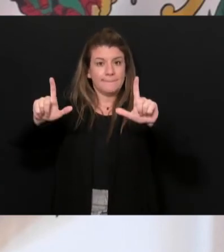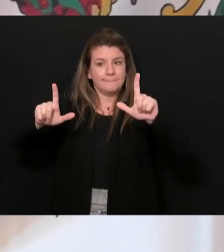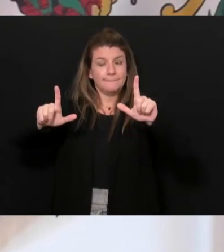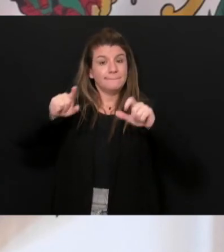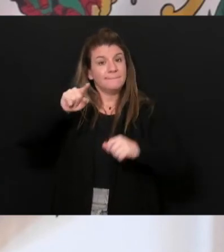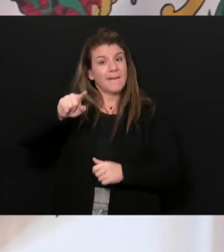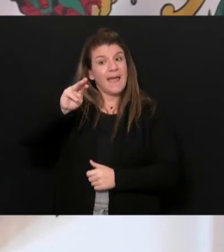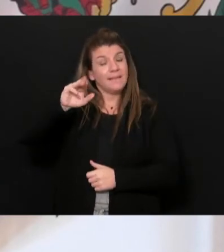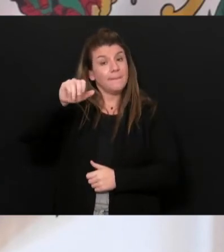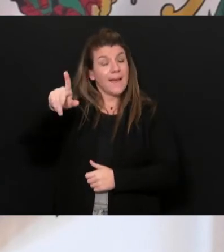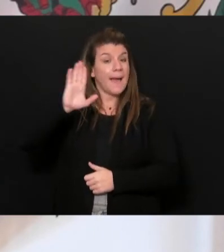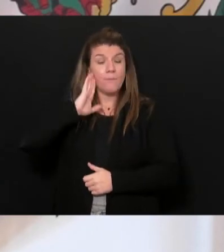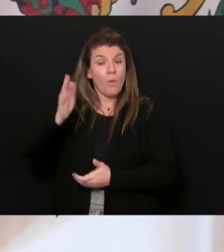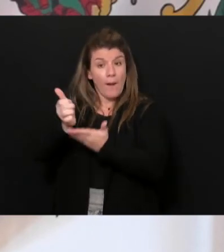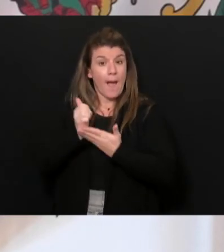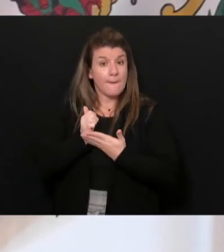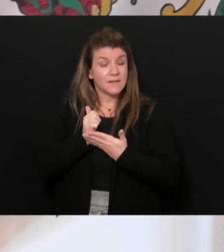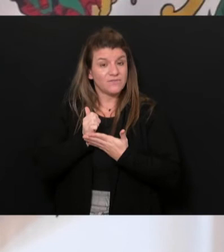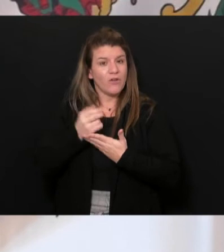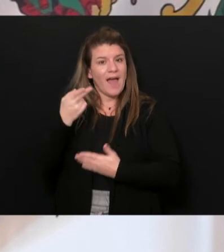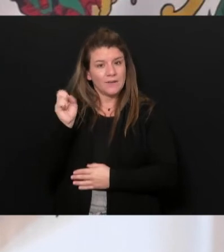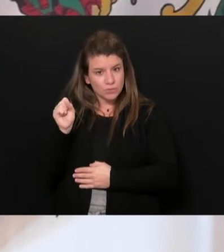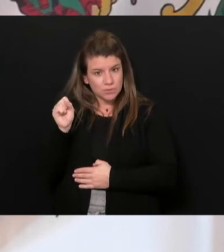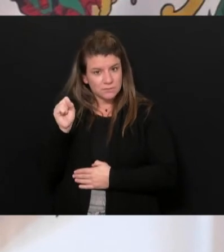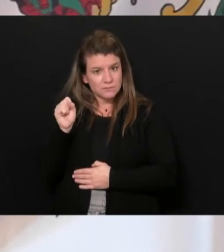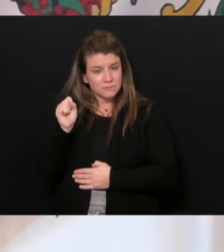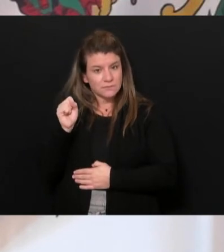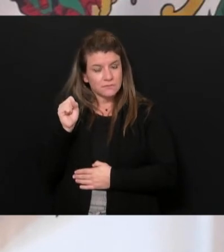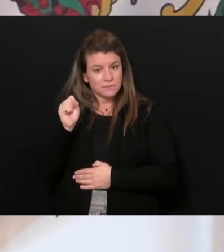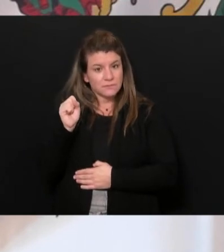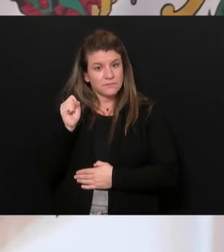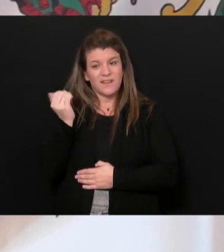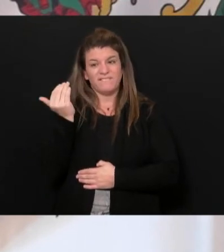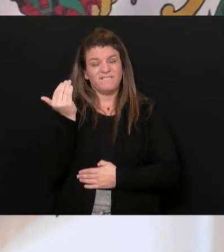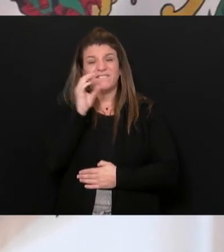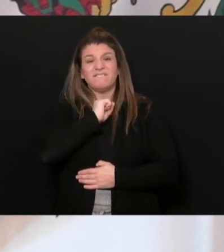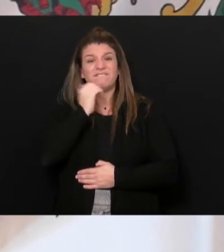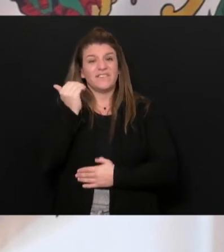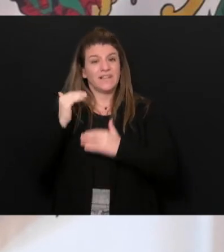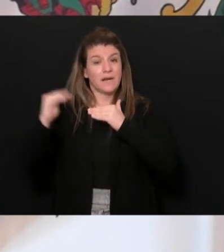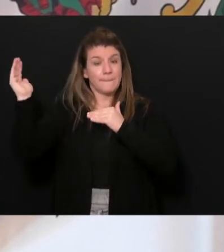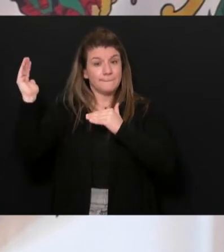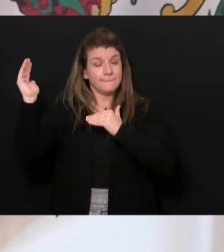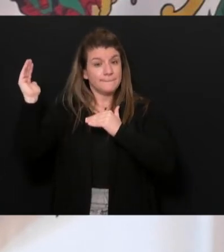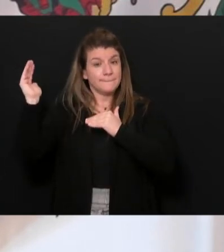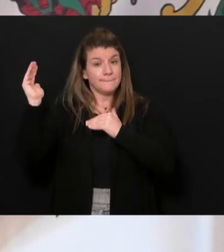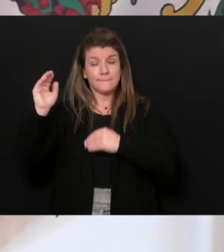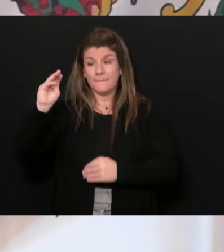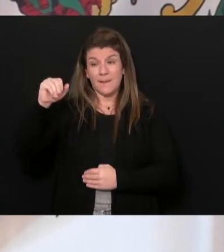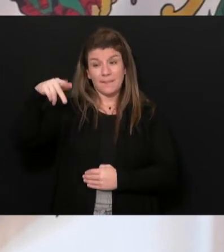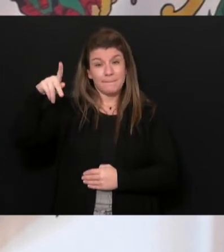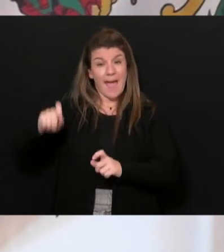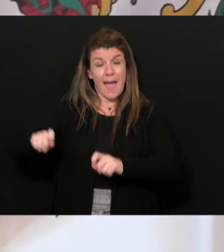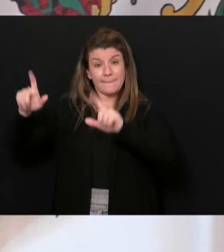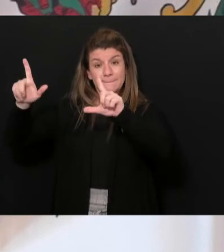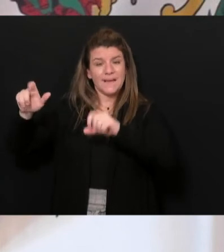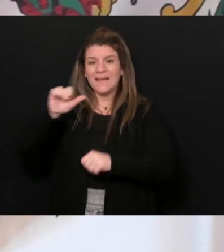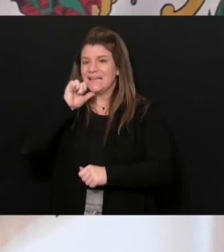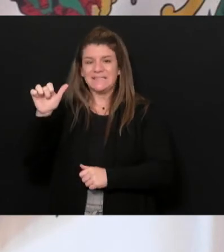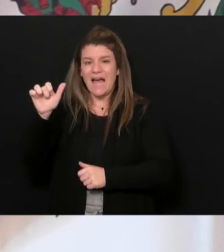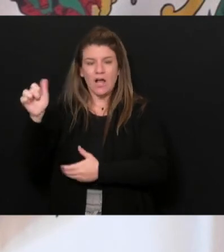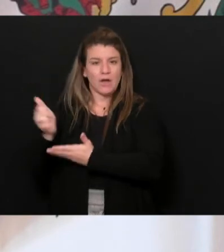us, in regard to our high schools, 15 and age and up. But our map really will not serve us